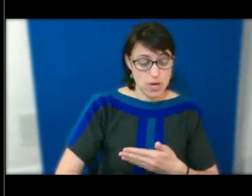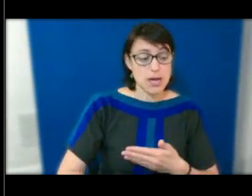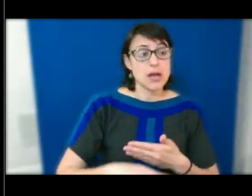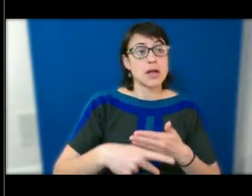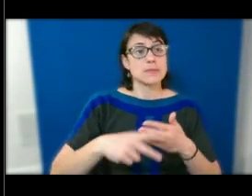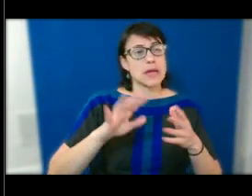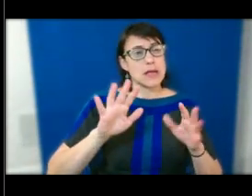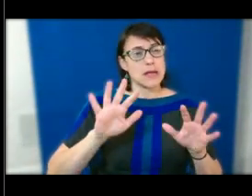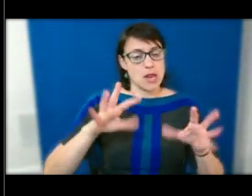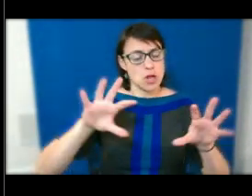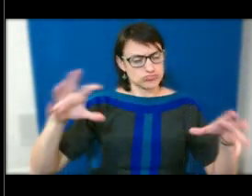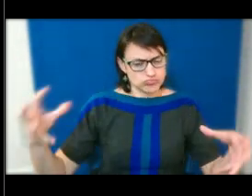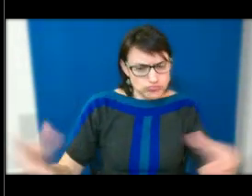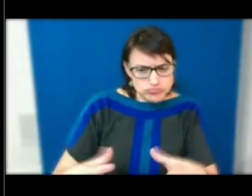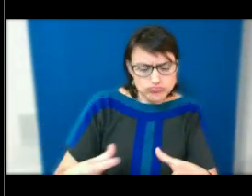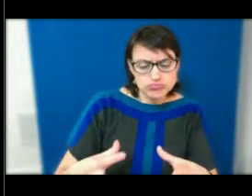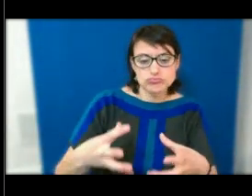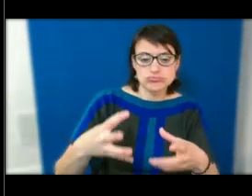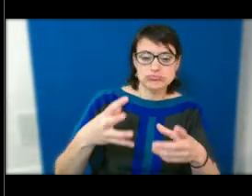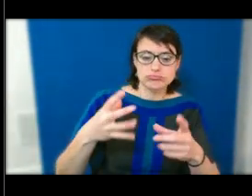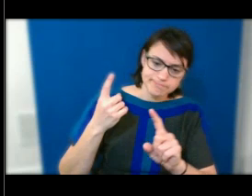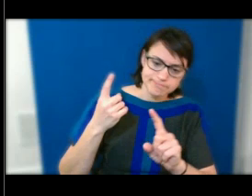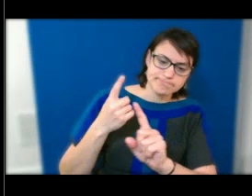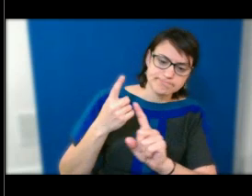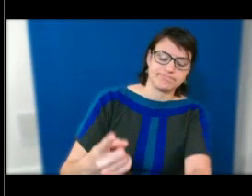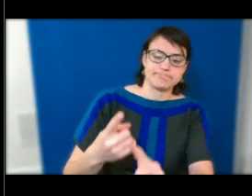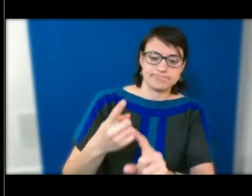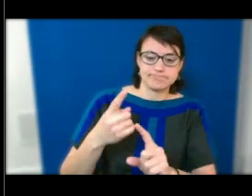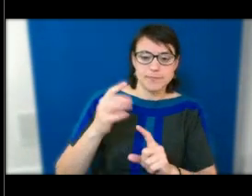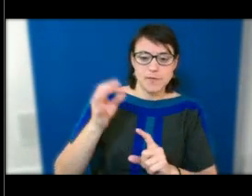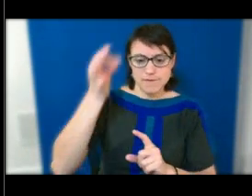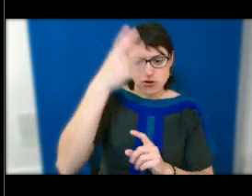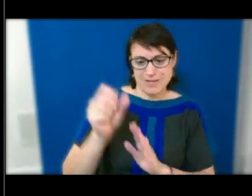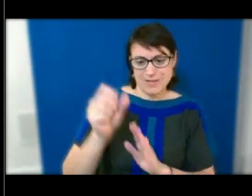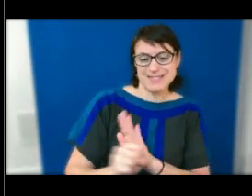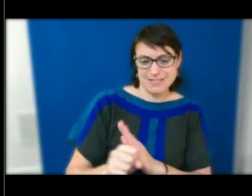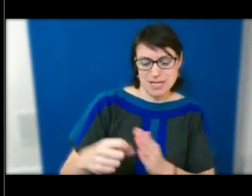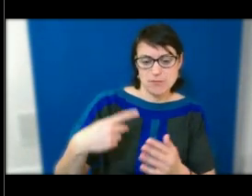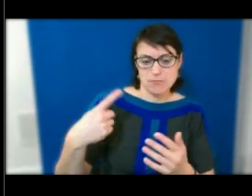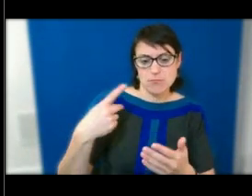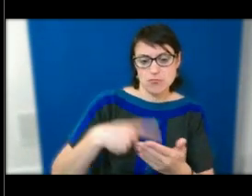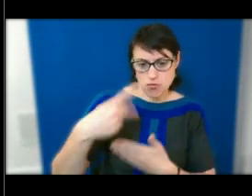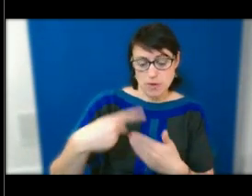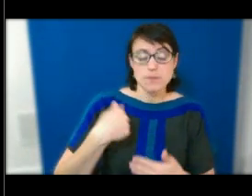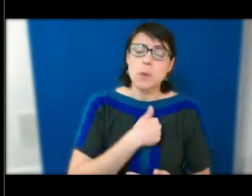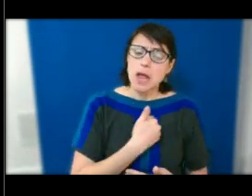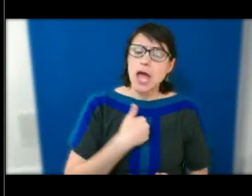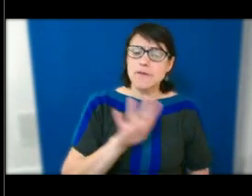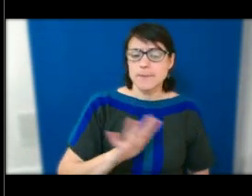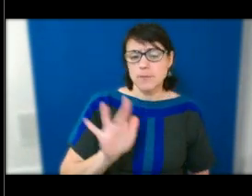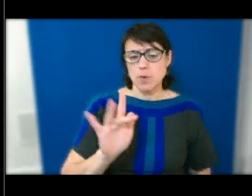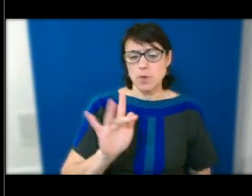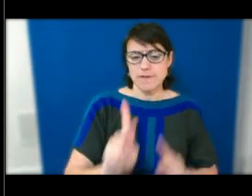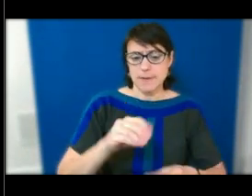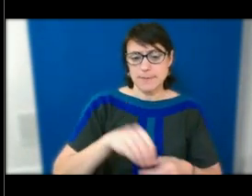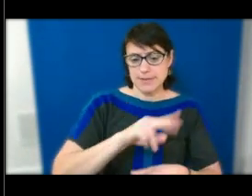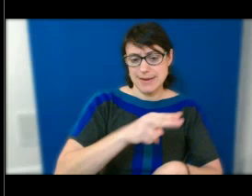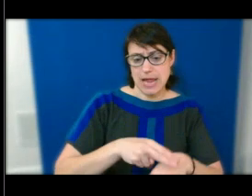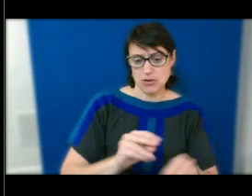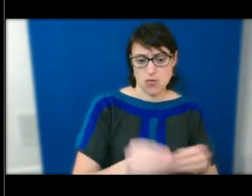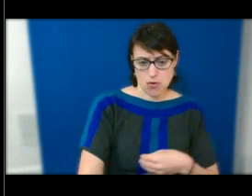just a minute. But we're a federal-state partnership, and most of our people, we have 25 people or so in the national office, and we've